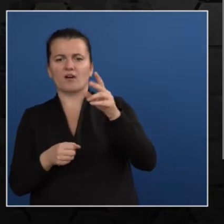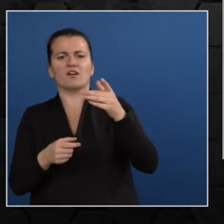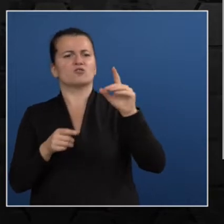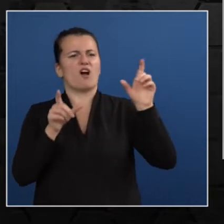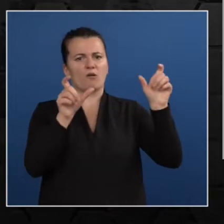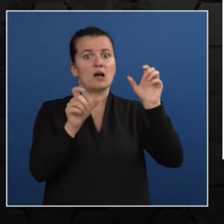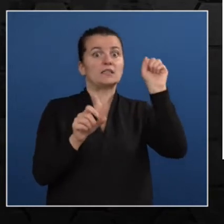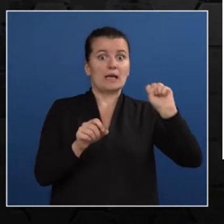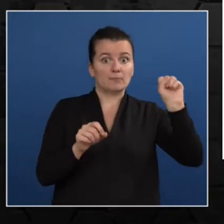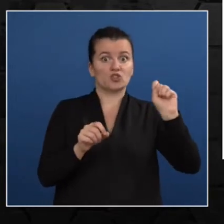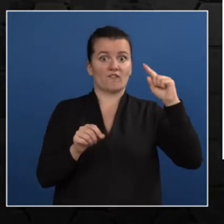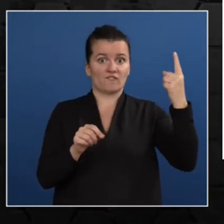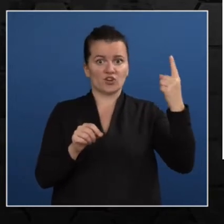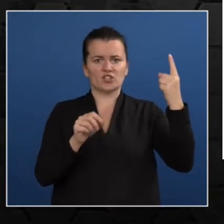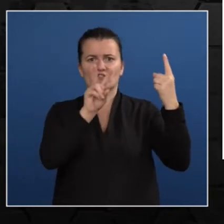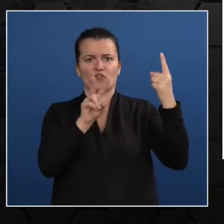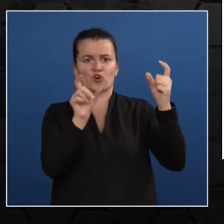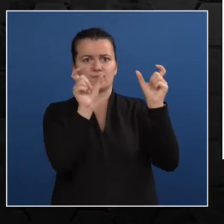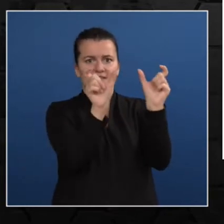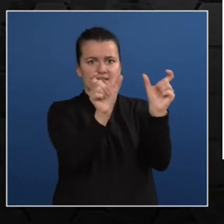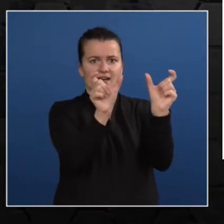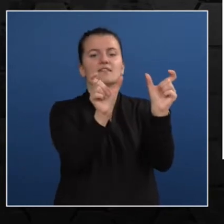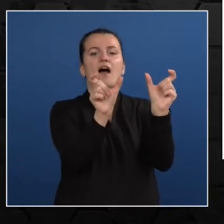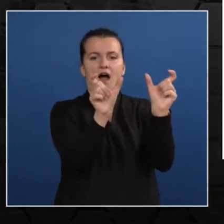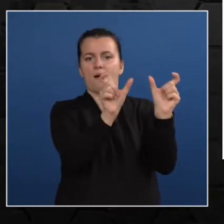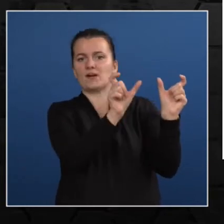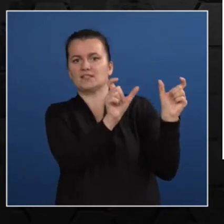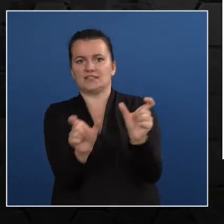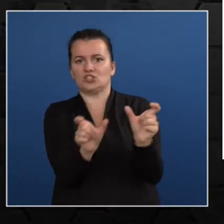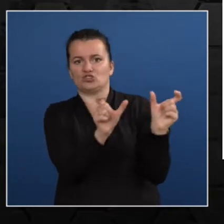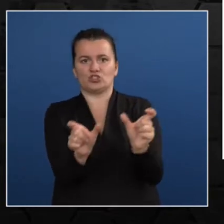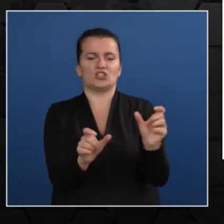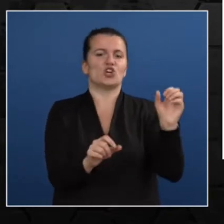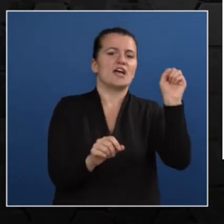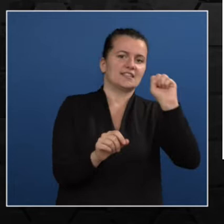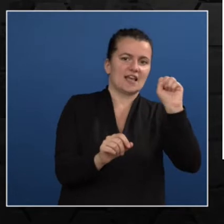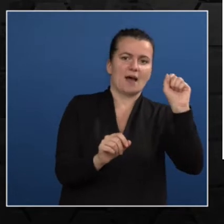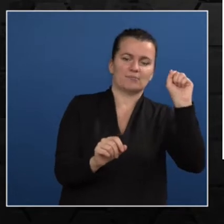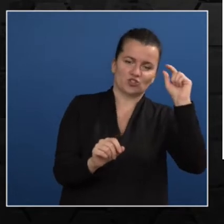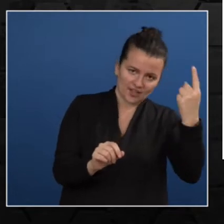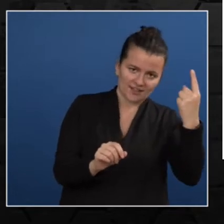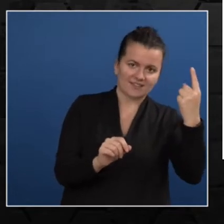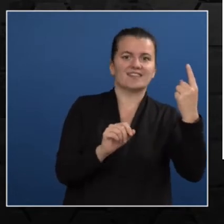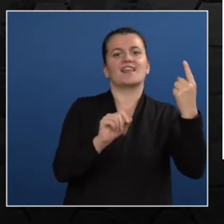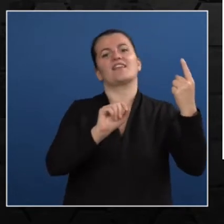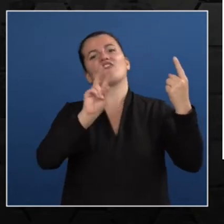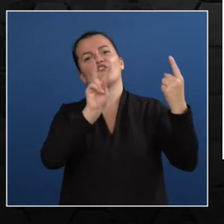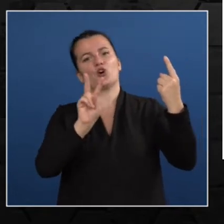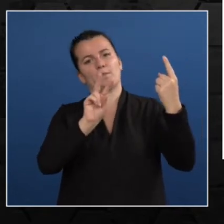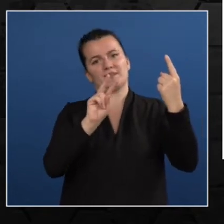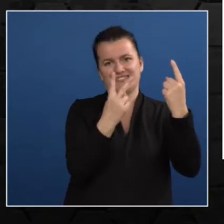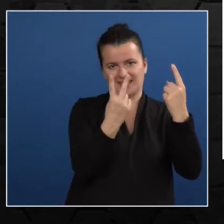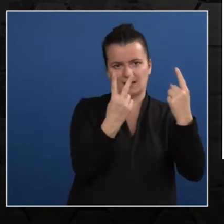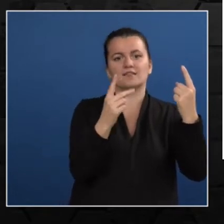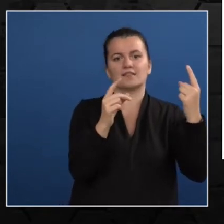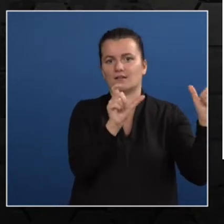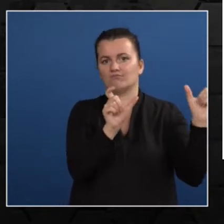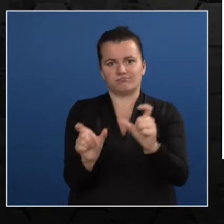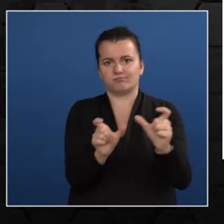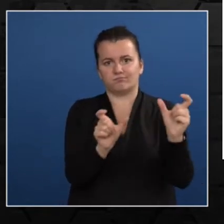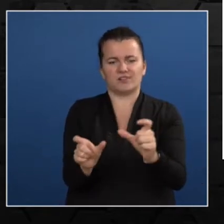yeah, moving forward, this is the difference between NLU and NLG. In NLU, you're